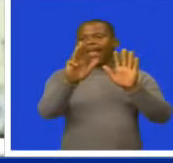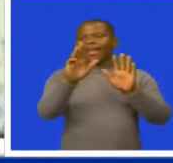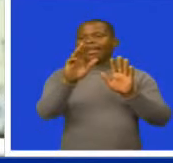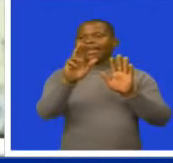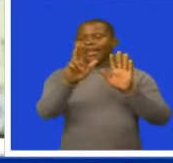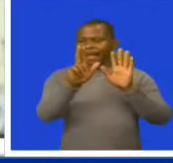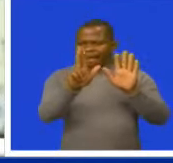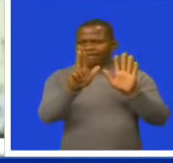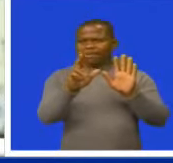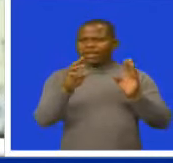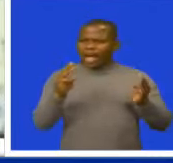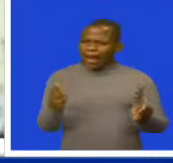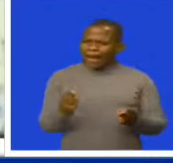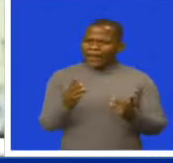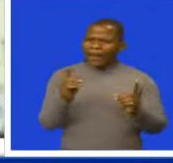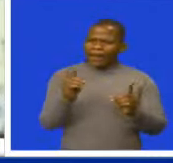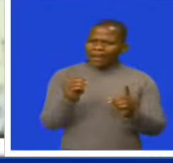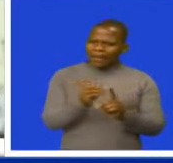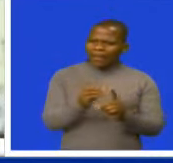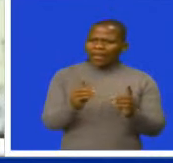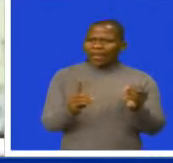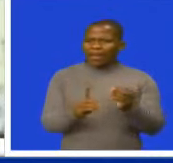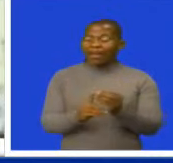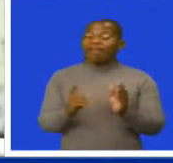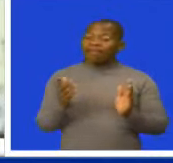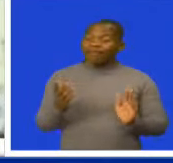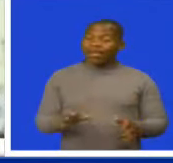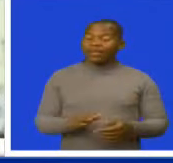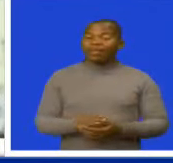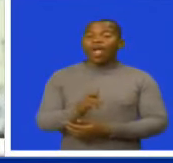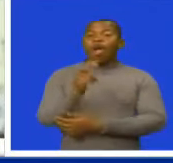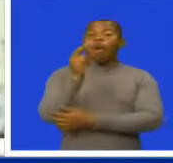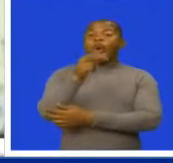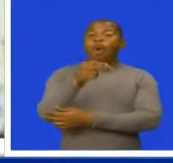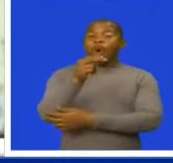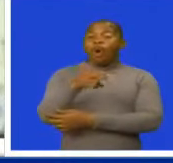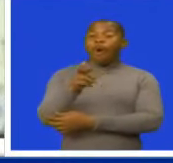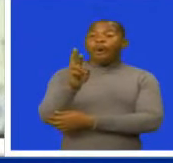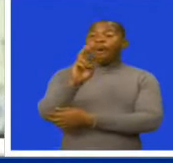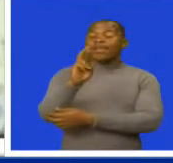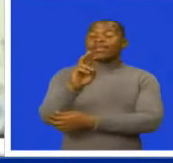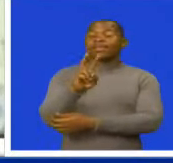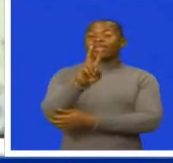2,898 webantu labatholakele nalomkhuhlane. Sifunza sakahoho sona sina